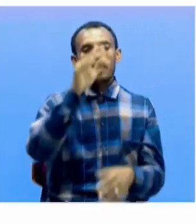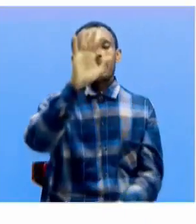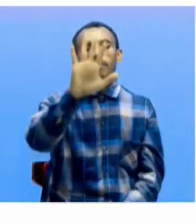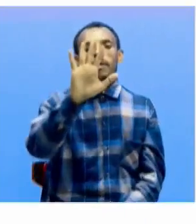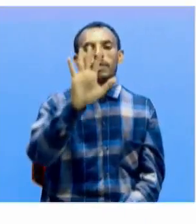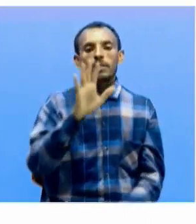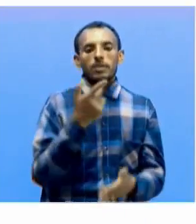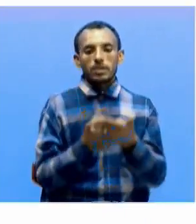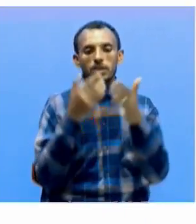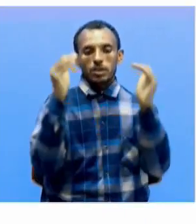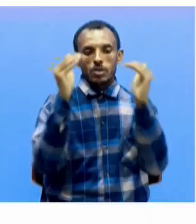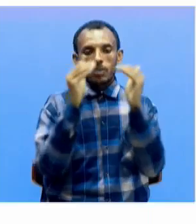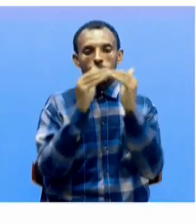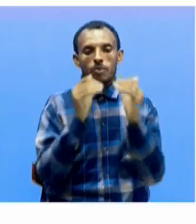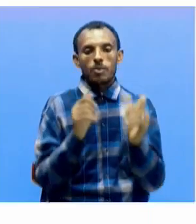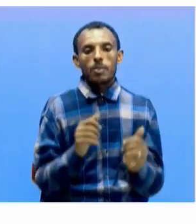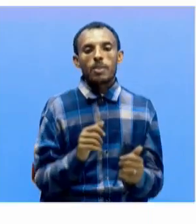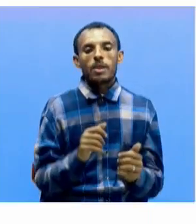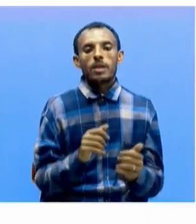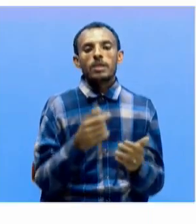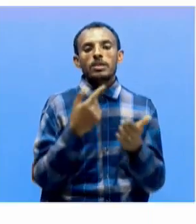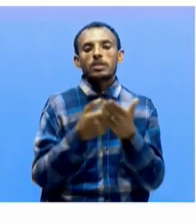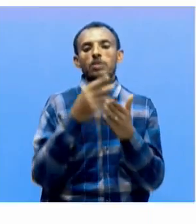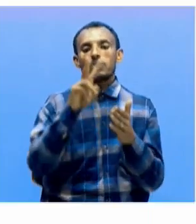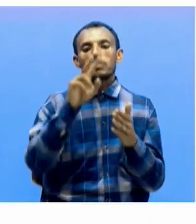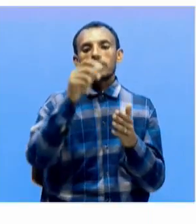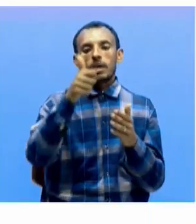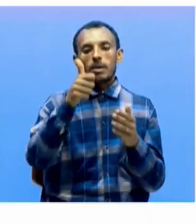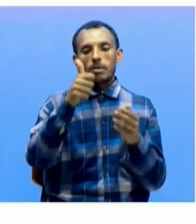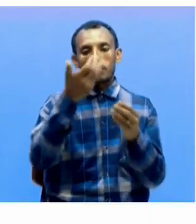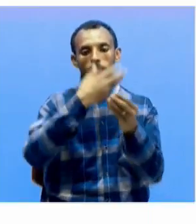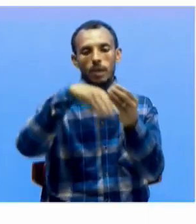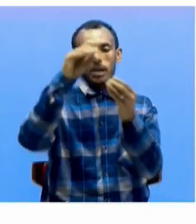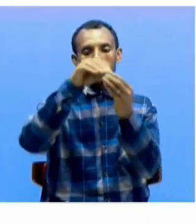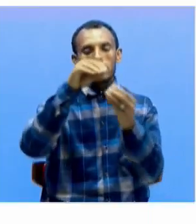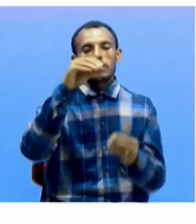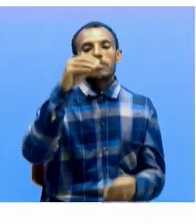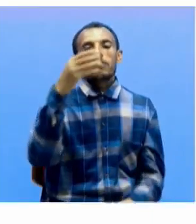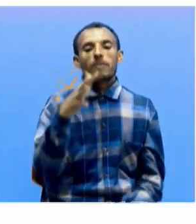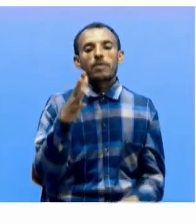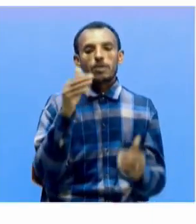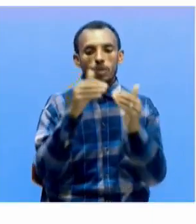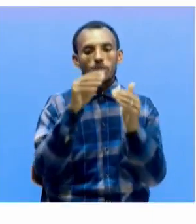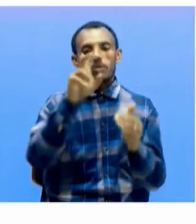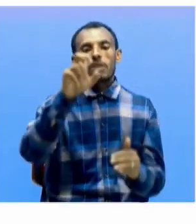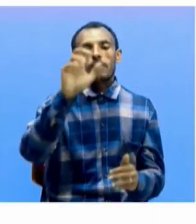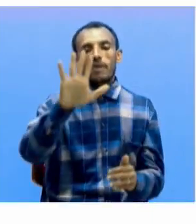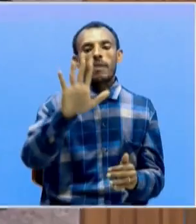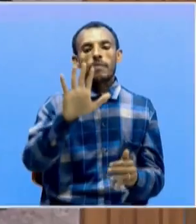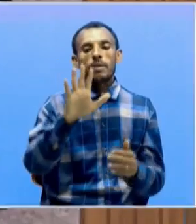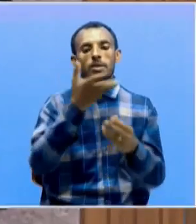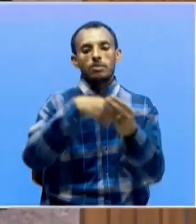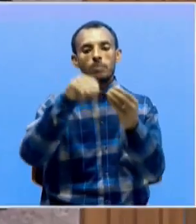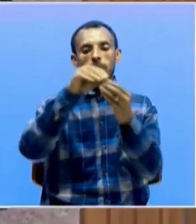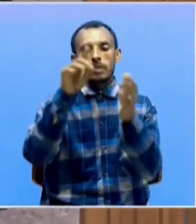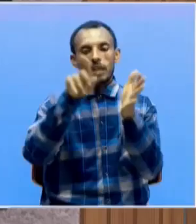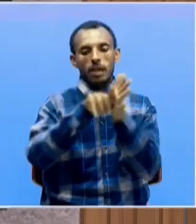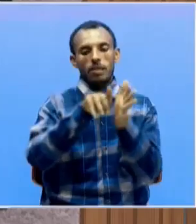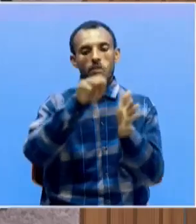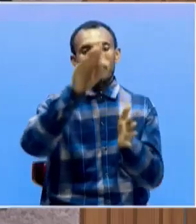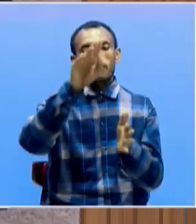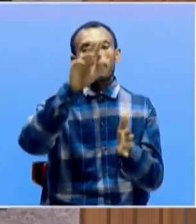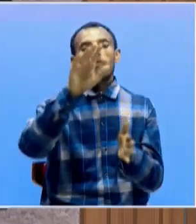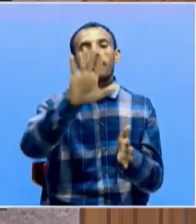be equal to, add these two, you have 10 plus 15 is this 25. 25 plus negative 5 it is